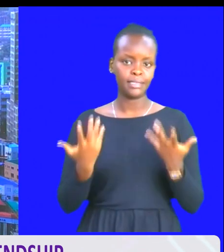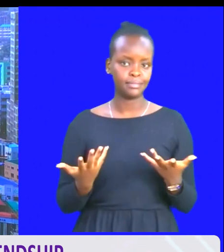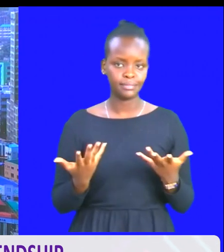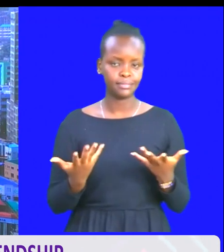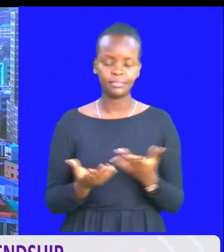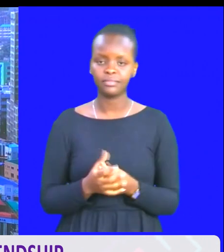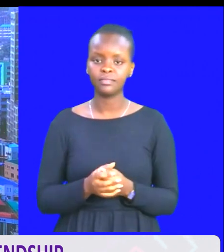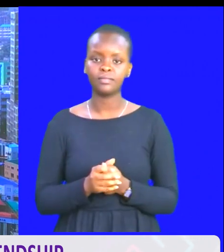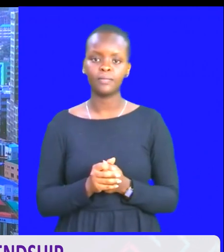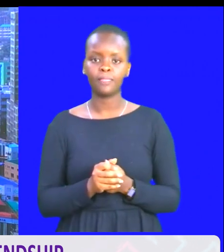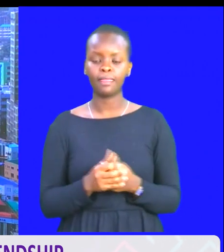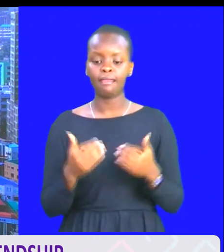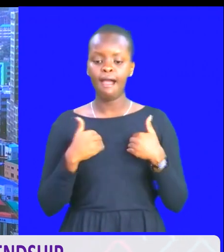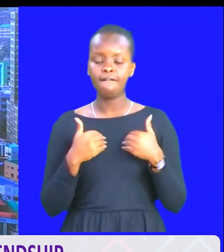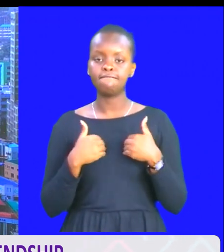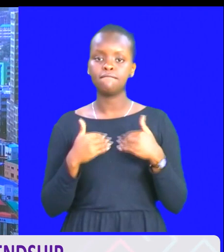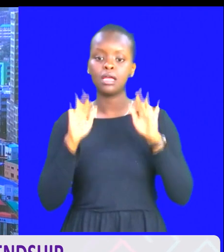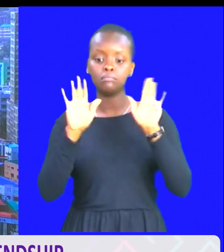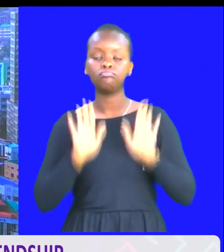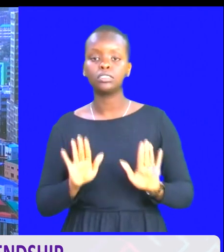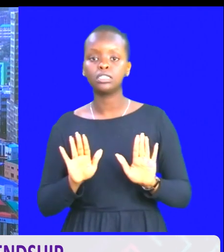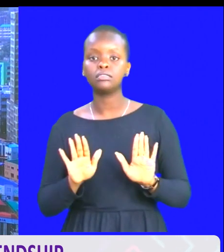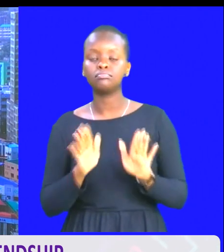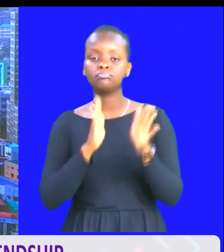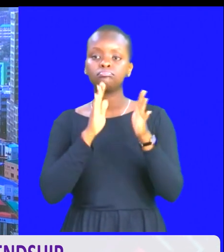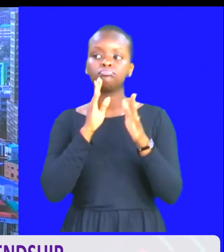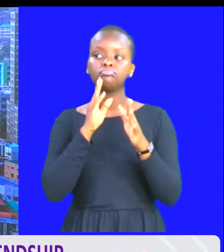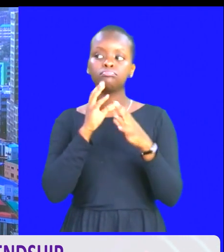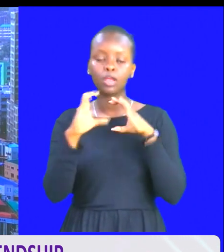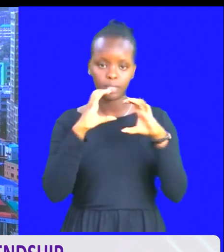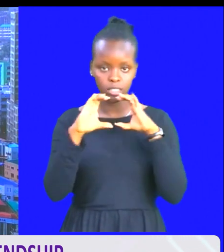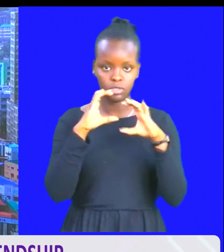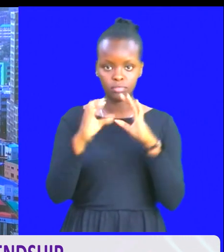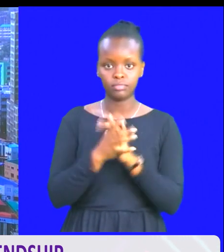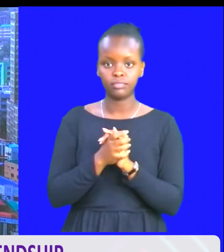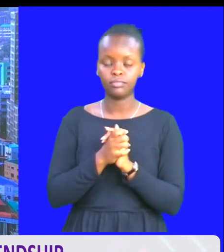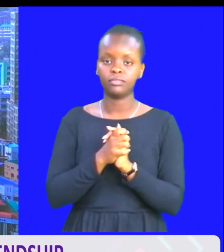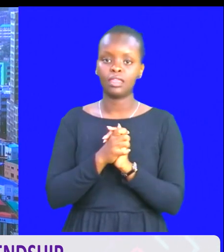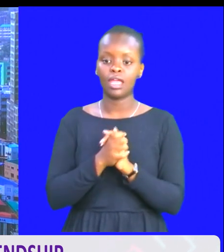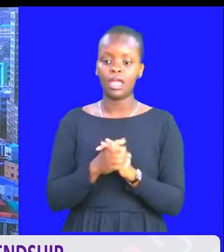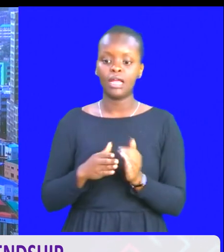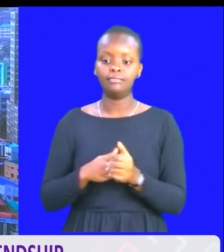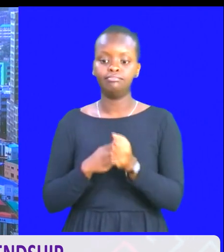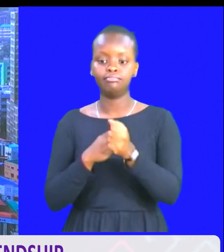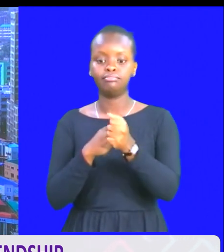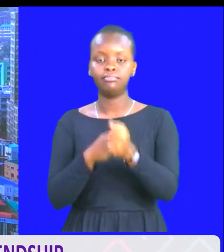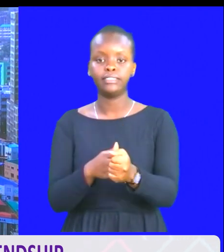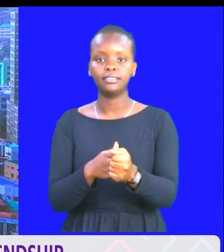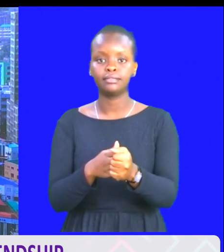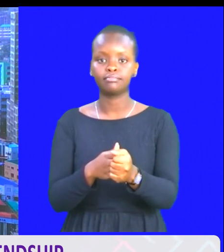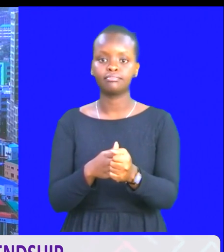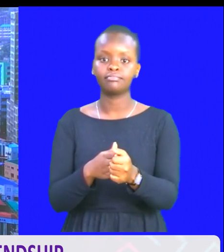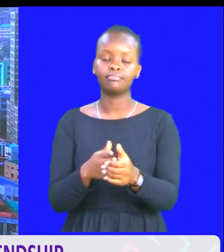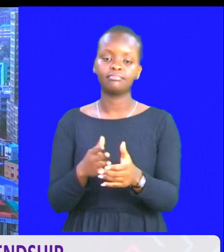Because if you don't have these meaningful conversations, yeah, this is what, you know, one thing leads to another. Kuna jamaa jo